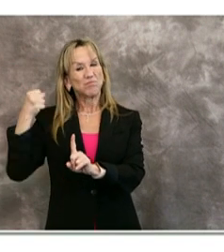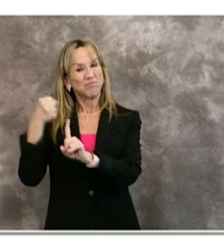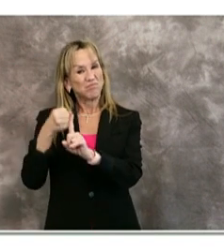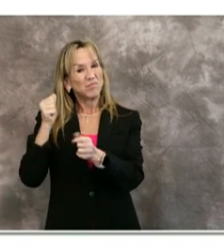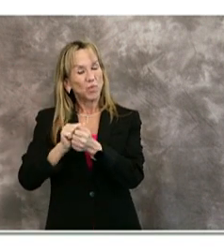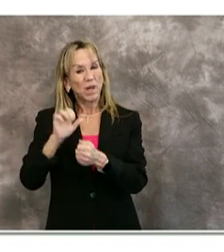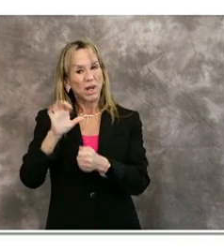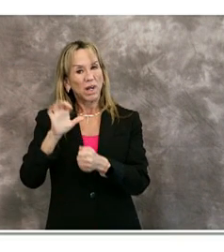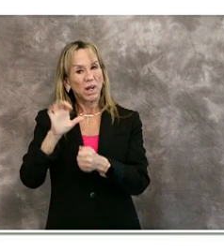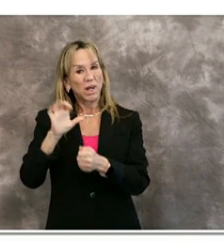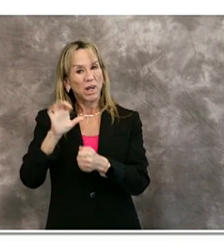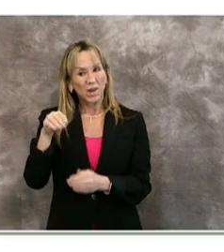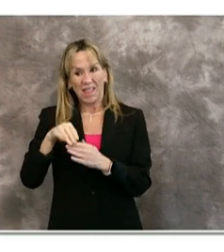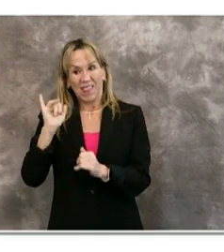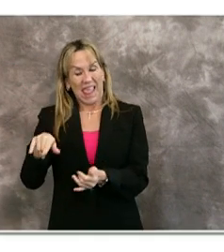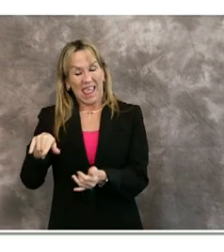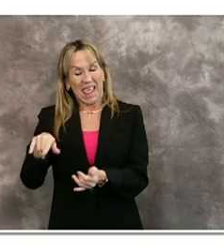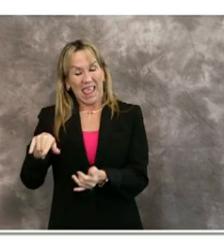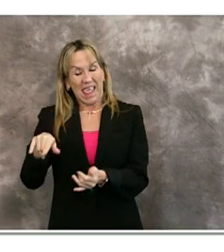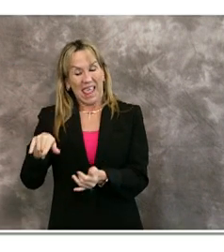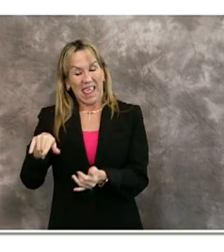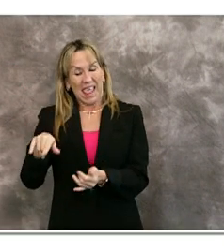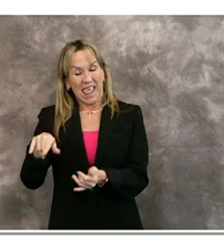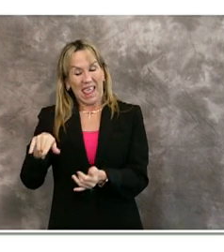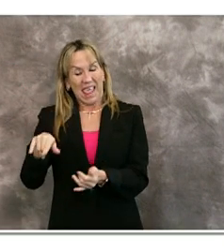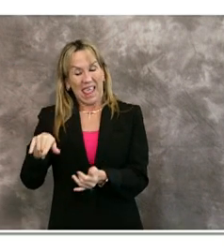COVID-19 cases in this state. In San